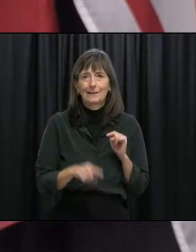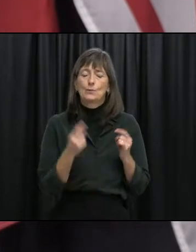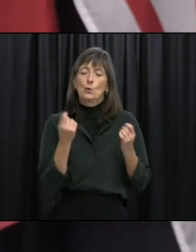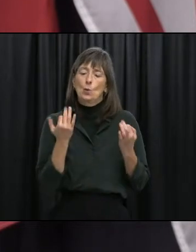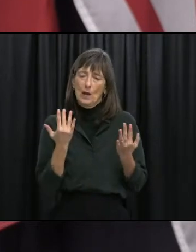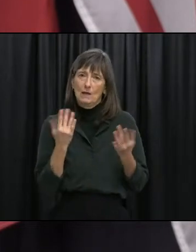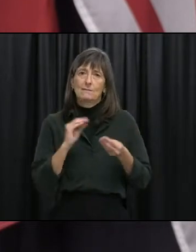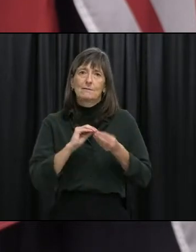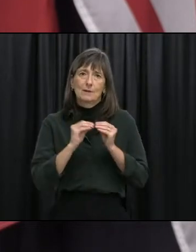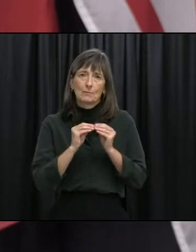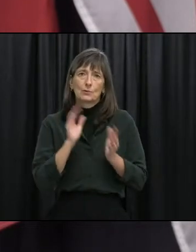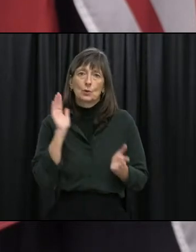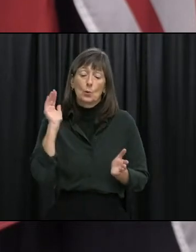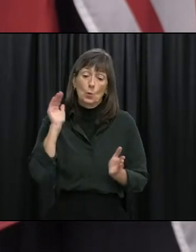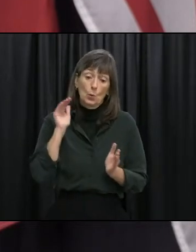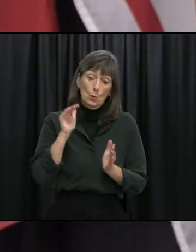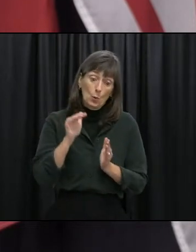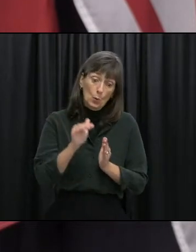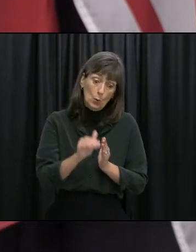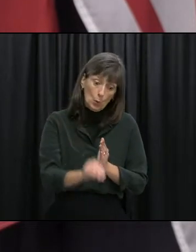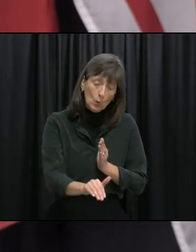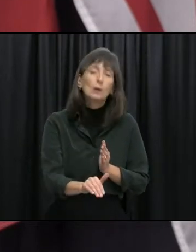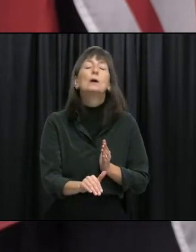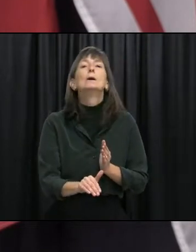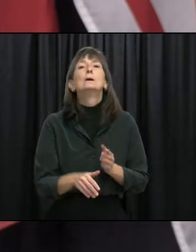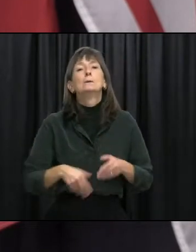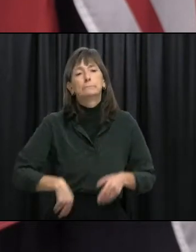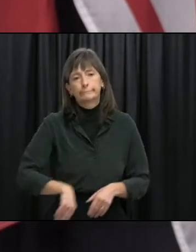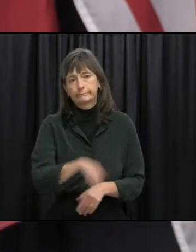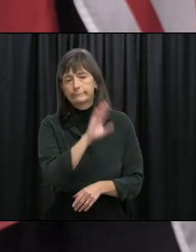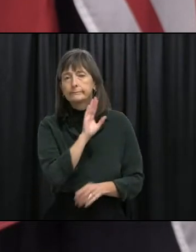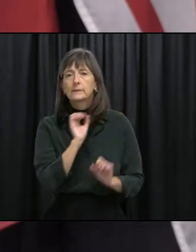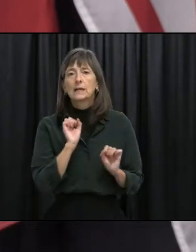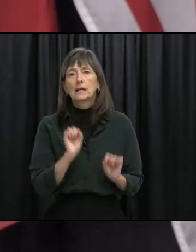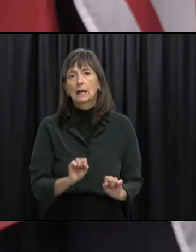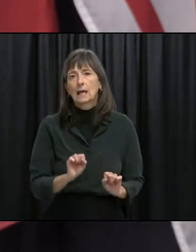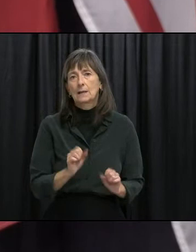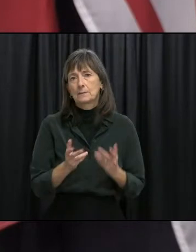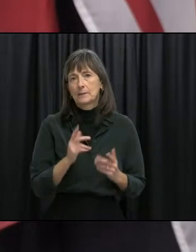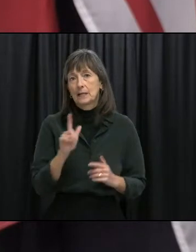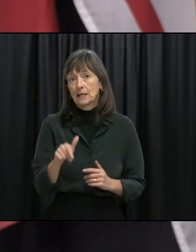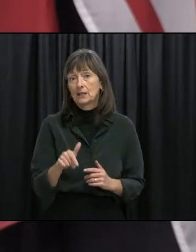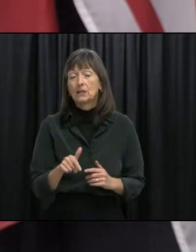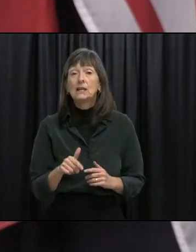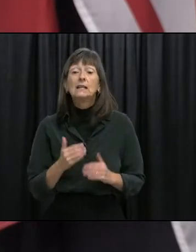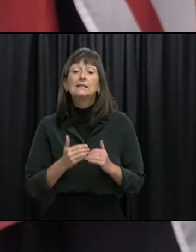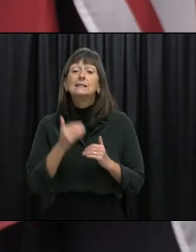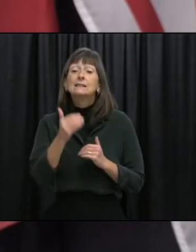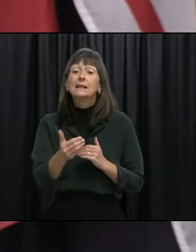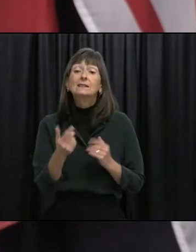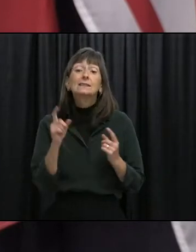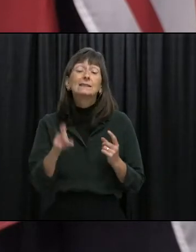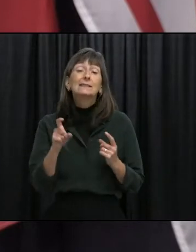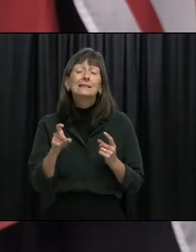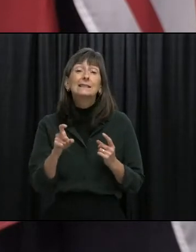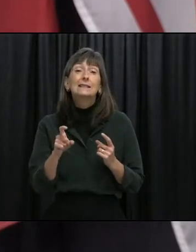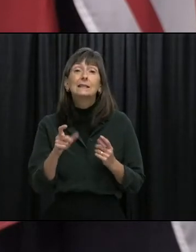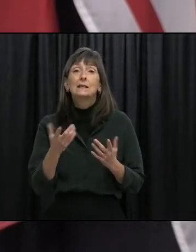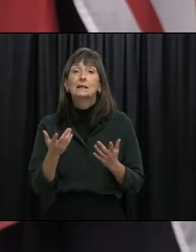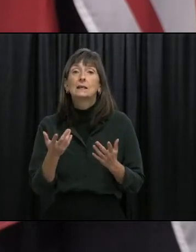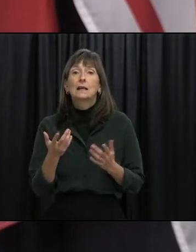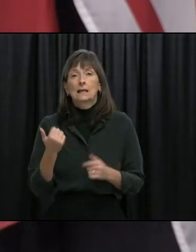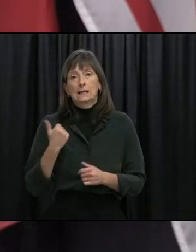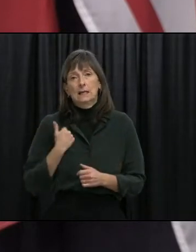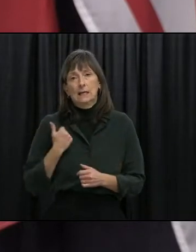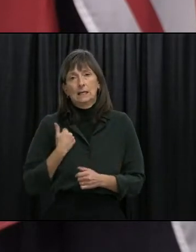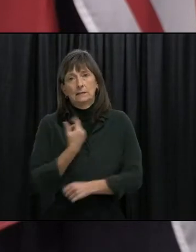turns. The next key is a Canadian vaccine that is safe, that is